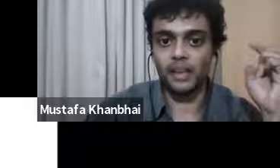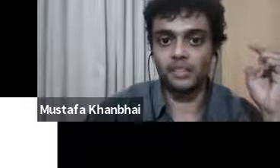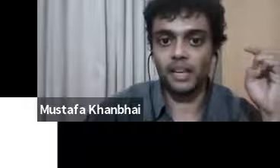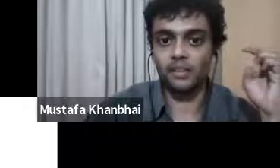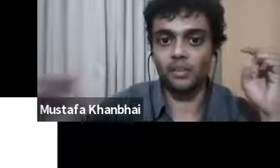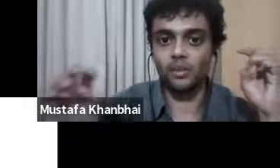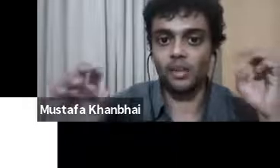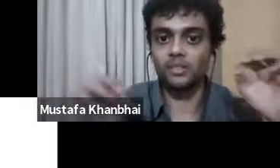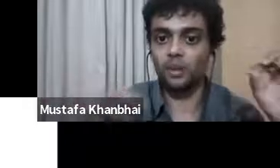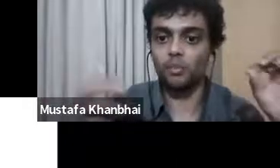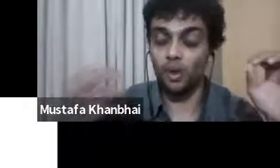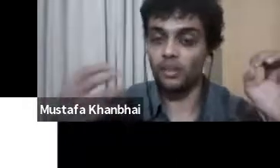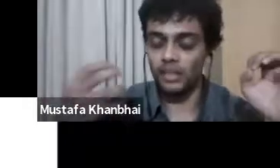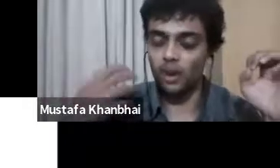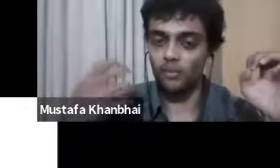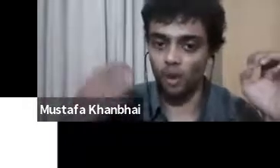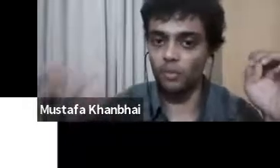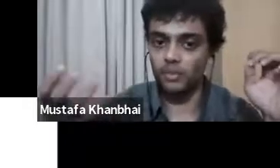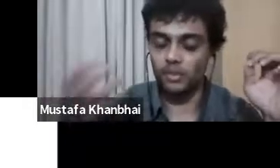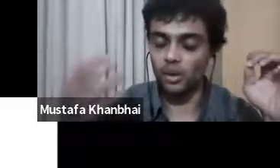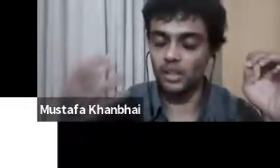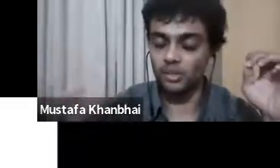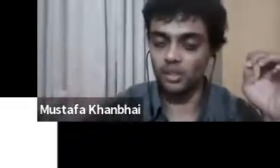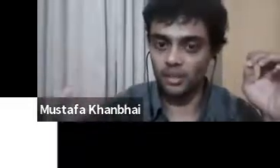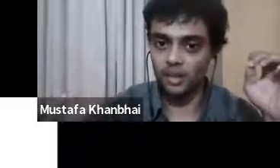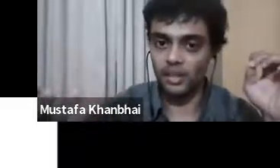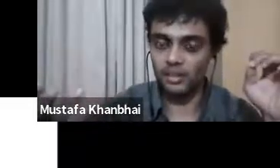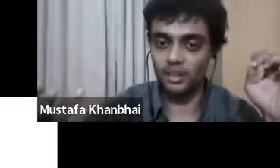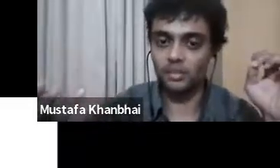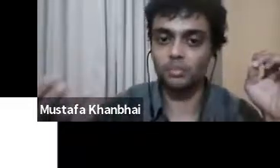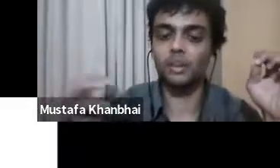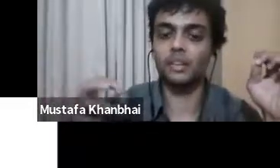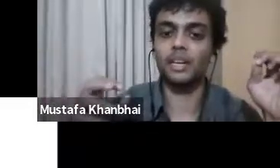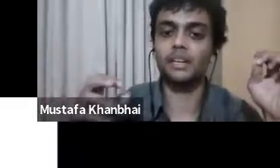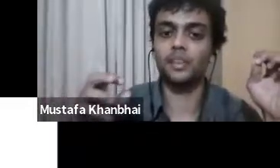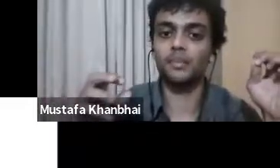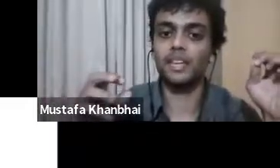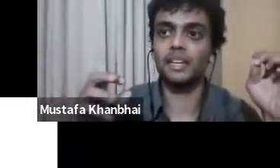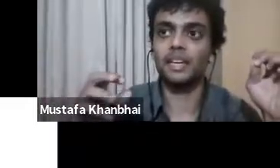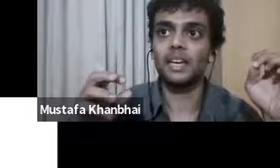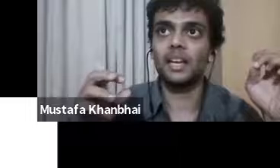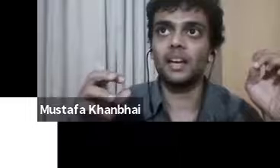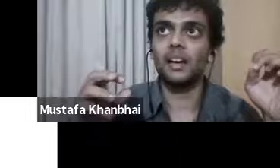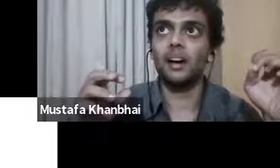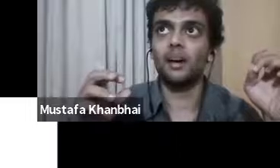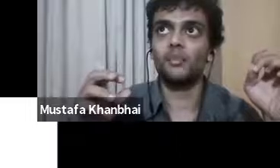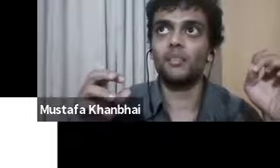as a practice that it's not a product, it's not a form, it's not an indigenous art as such, but it is something that